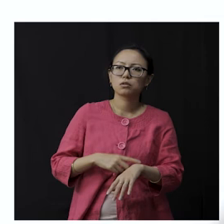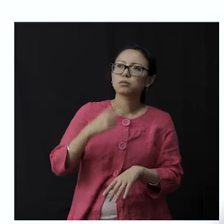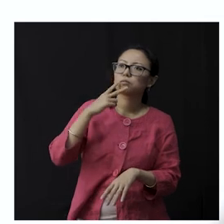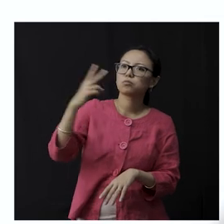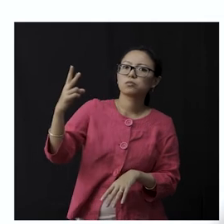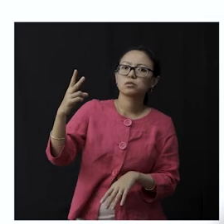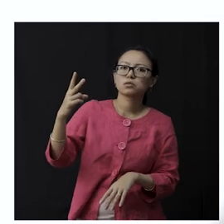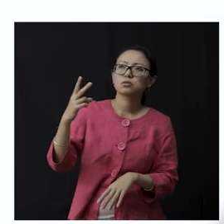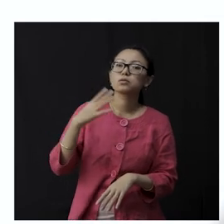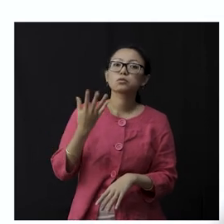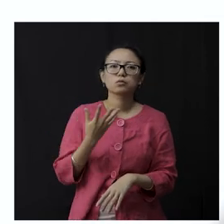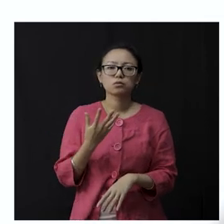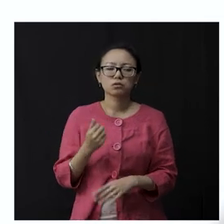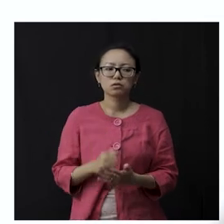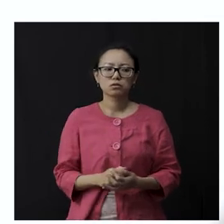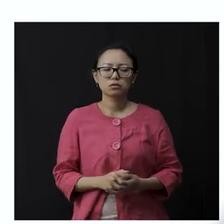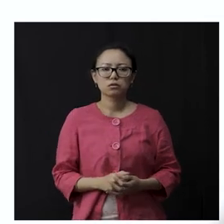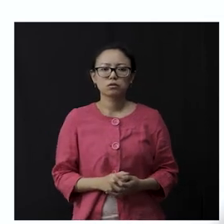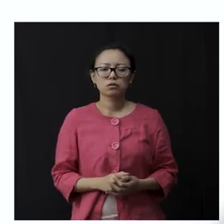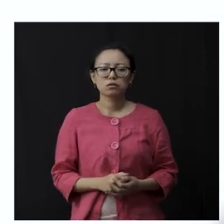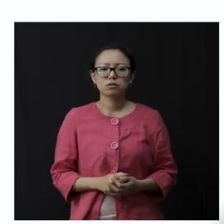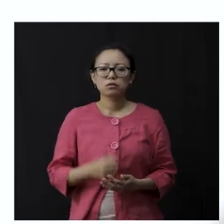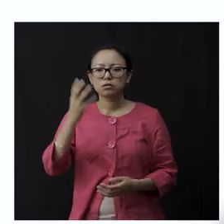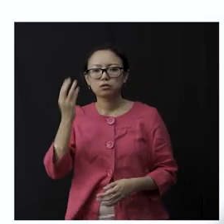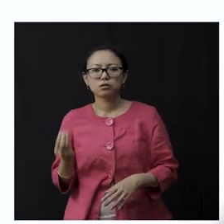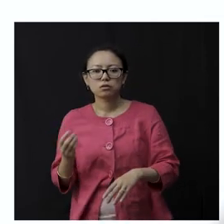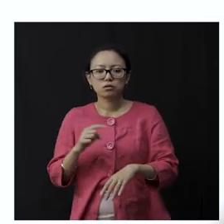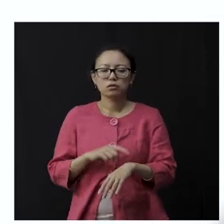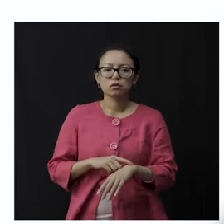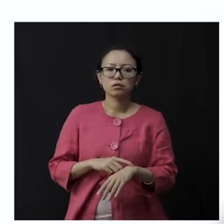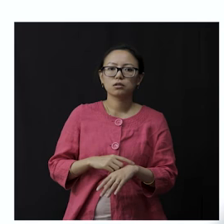see, children? What did I tell you we see at night? We see the